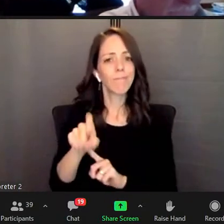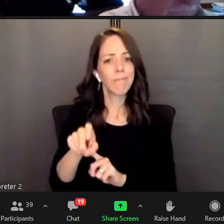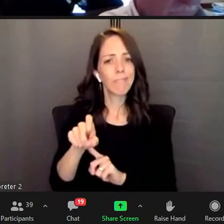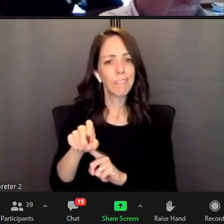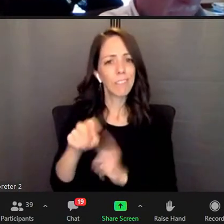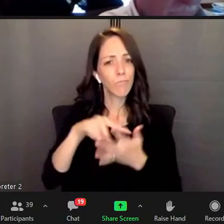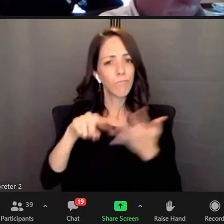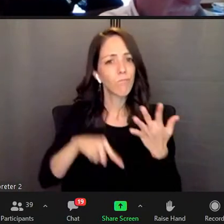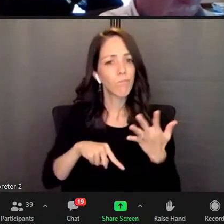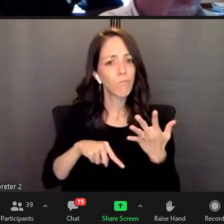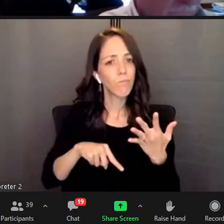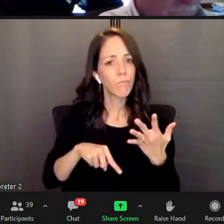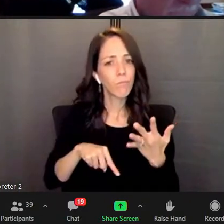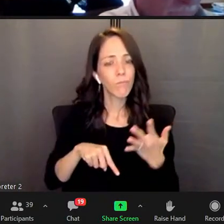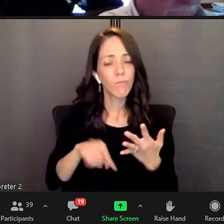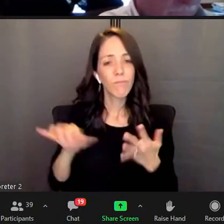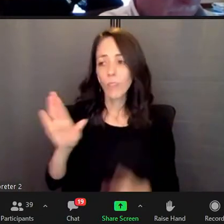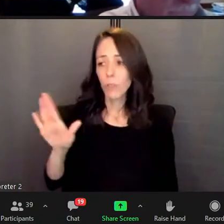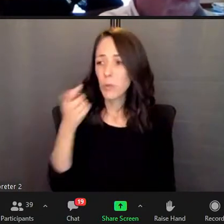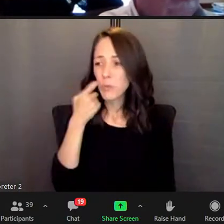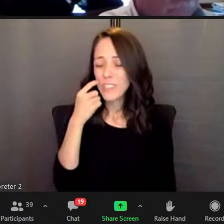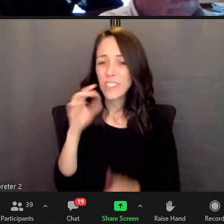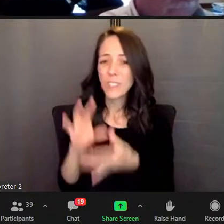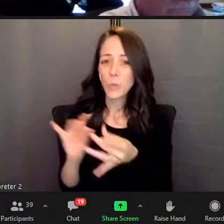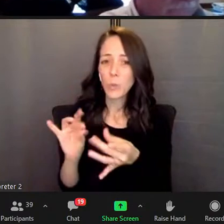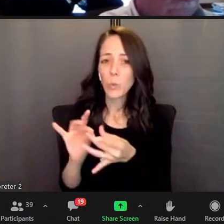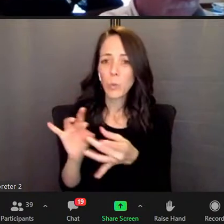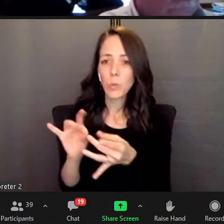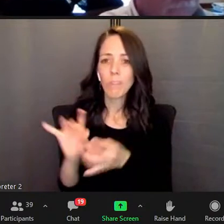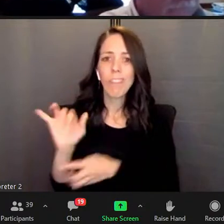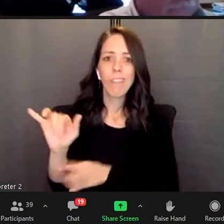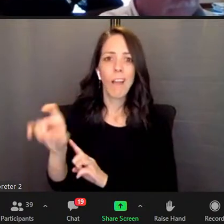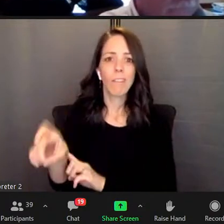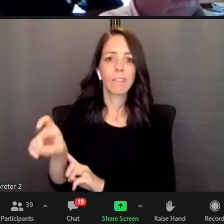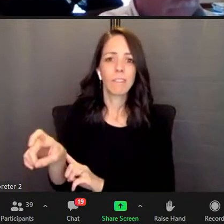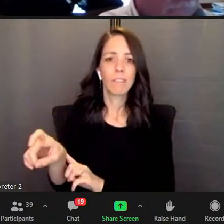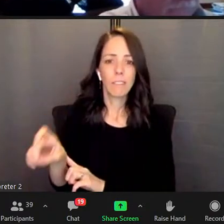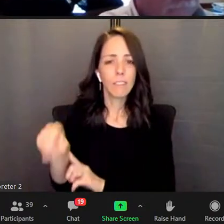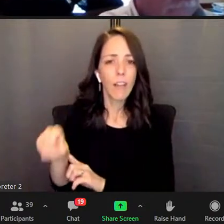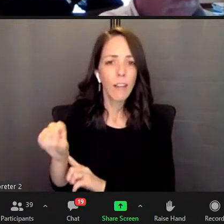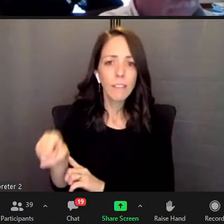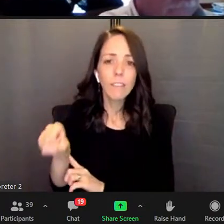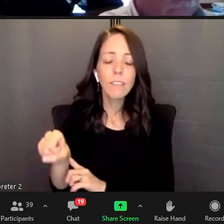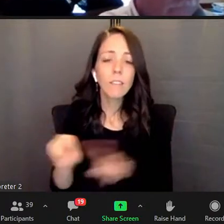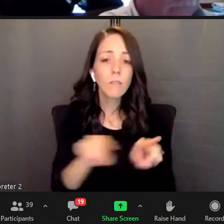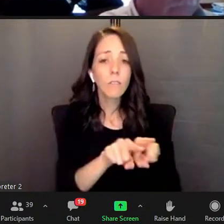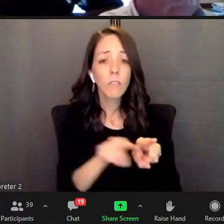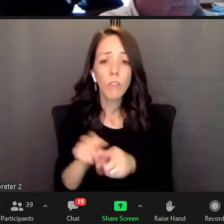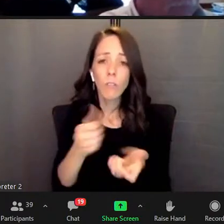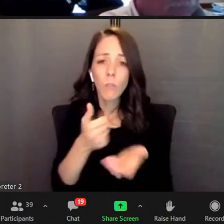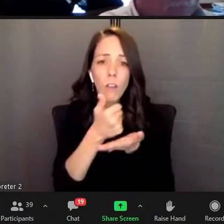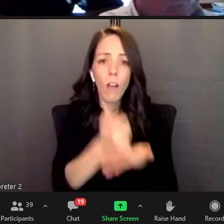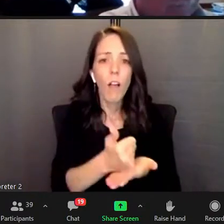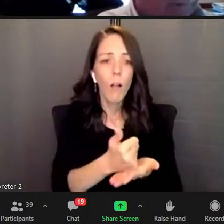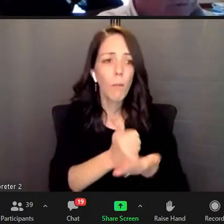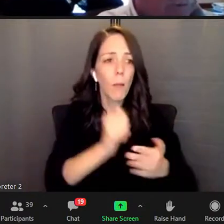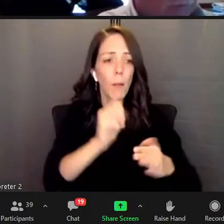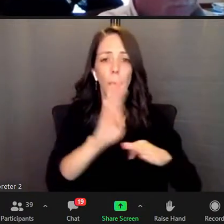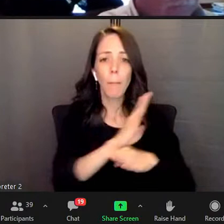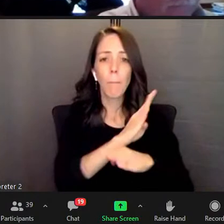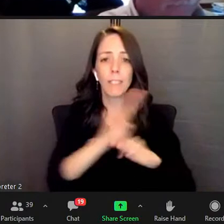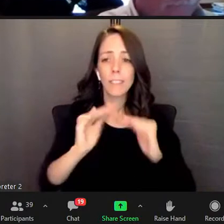as Marshall described, as well as to help our businesses move from